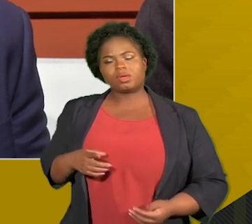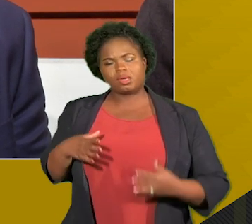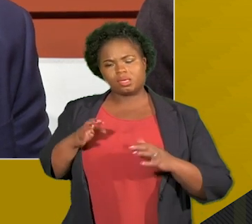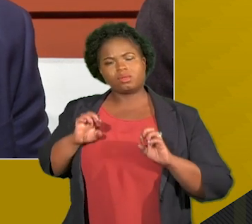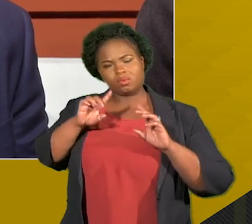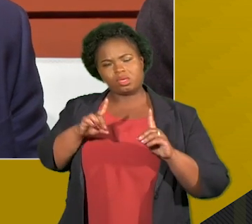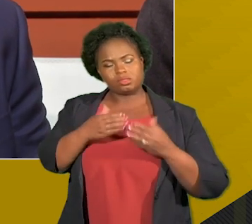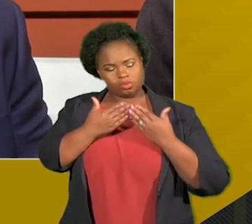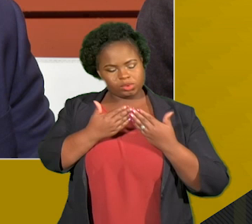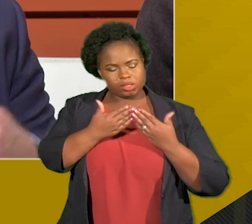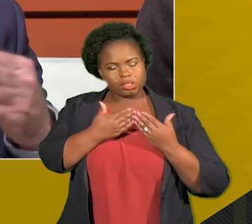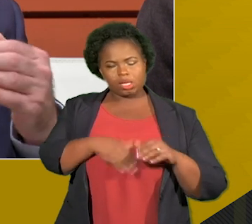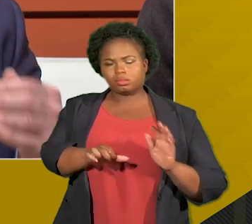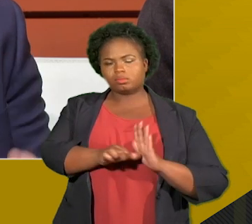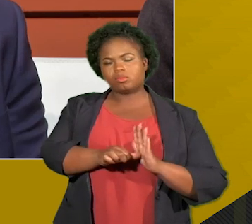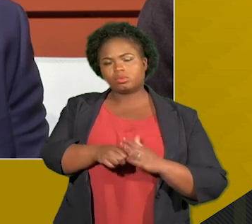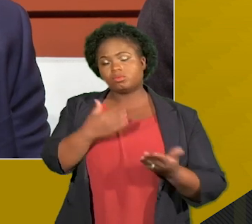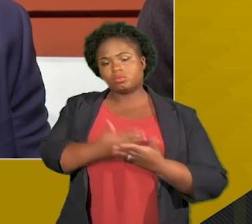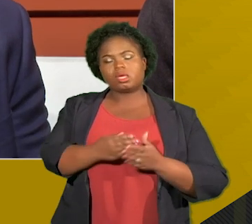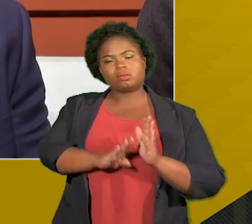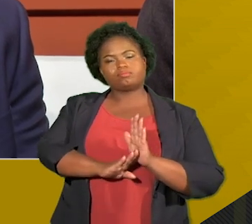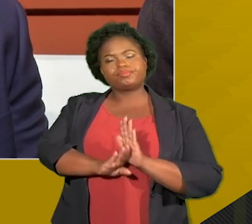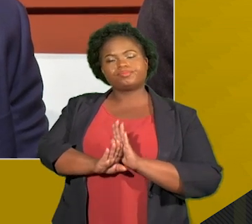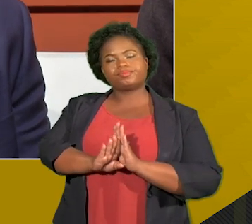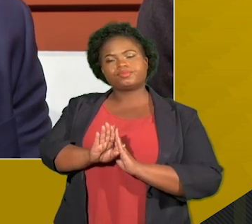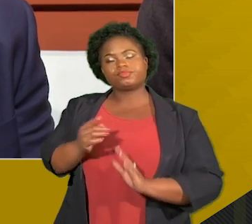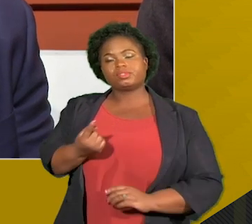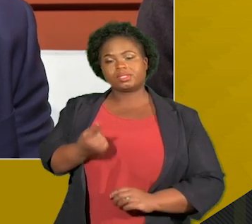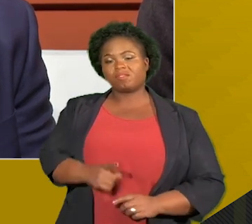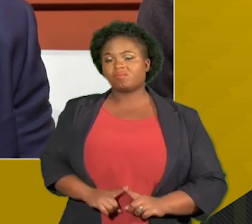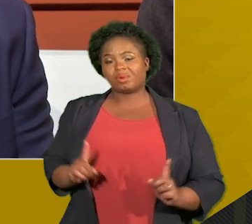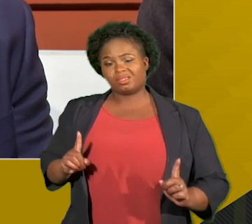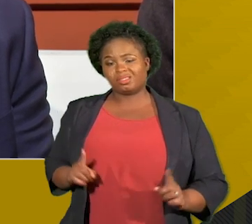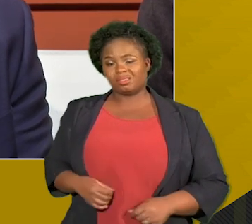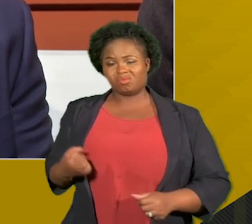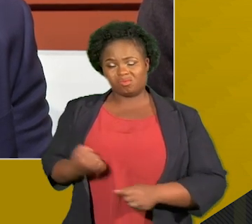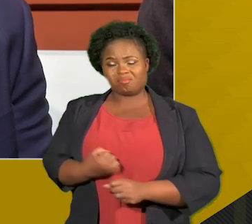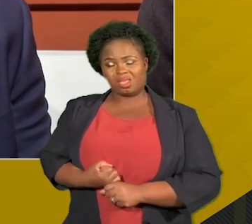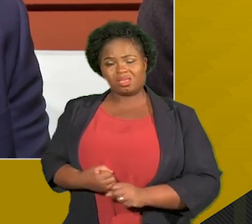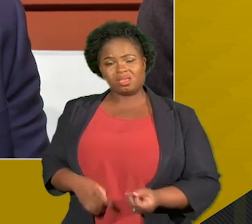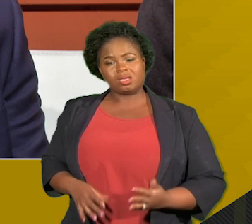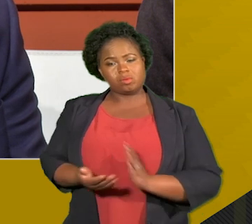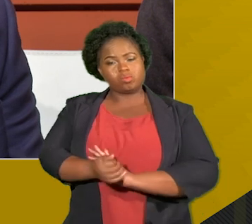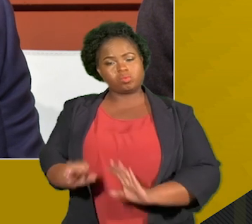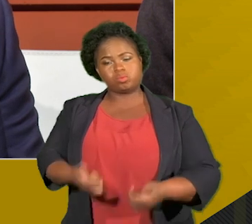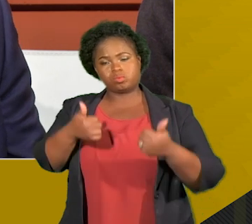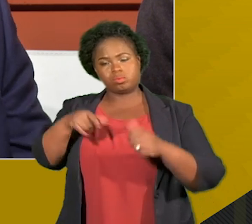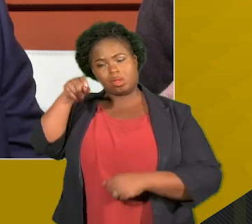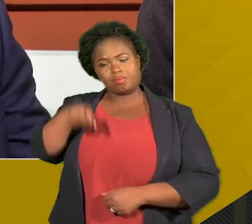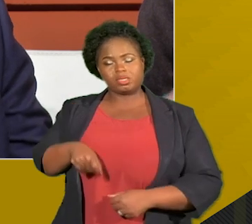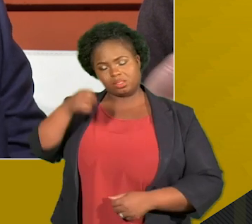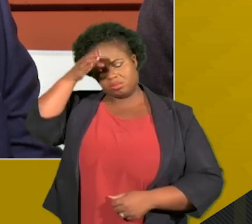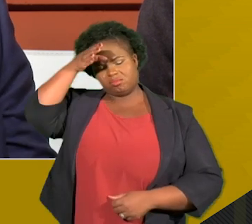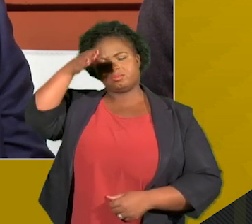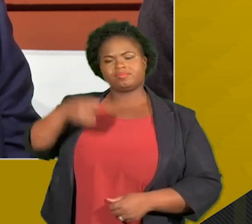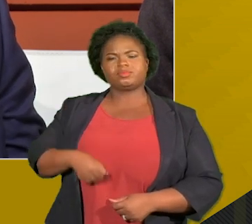can be very valuable to get yourself further up the ladder, but it is not what makes an artist. Mm. An artist is somebody who,